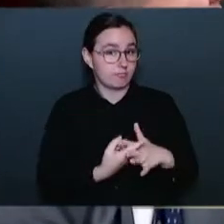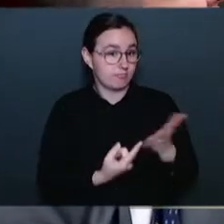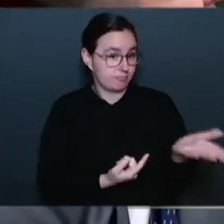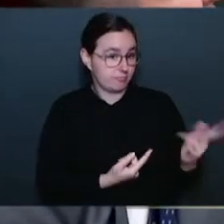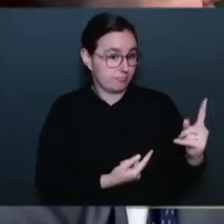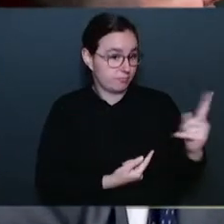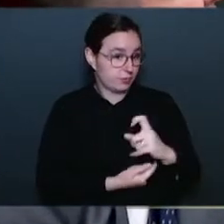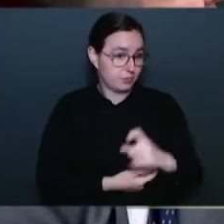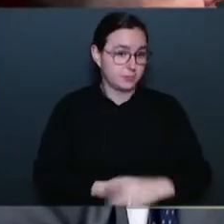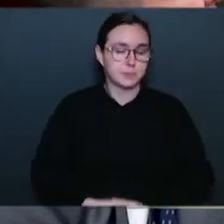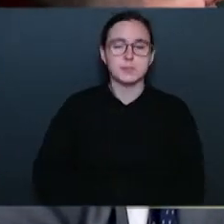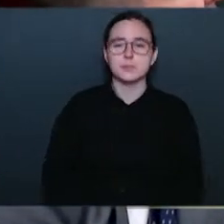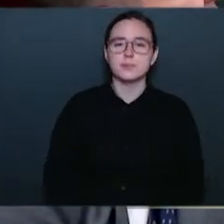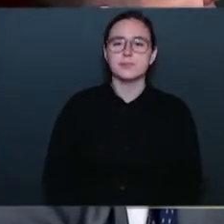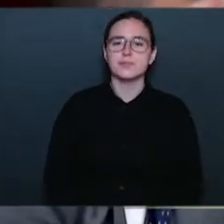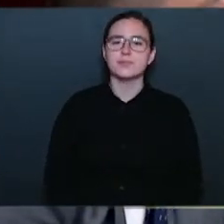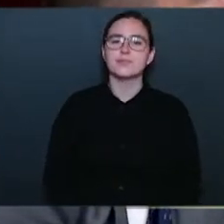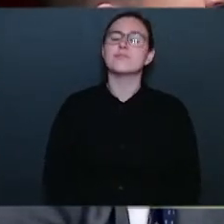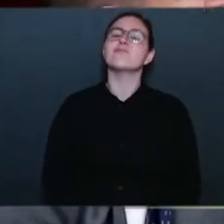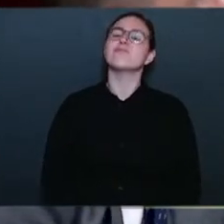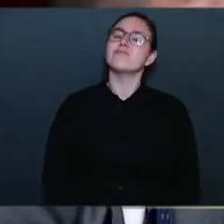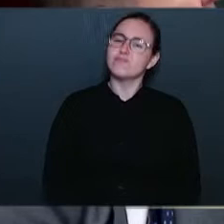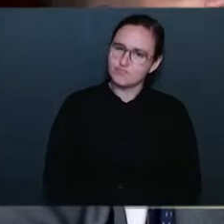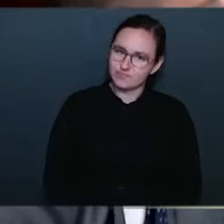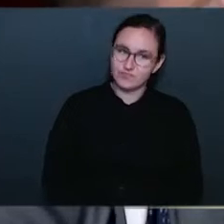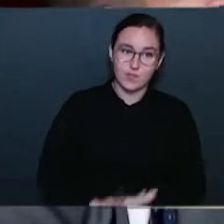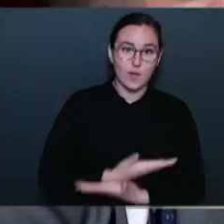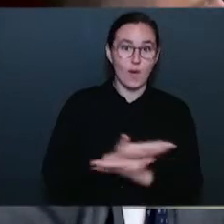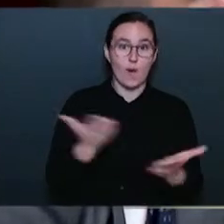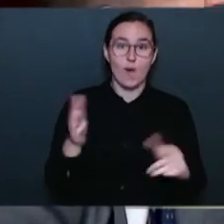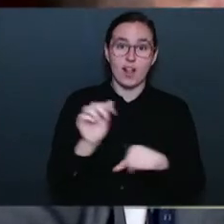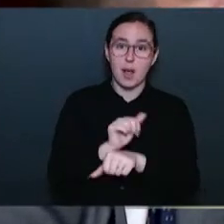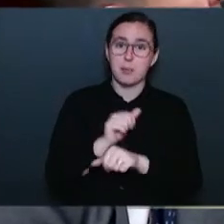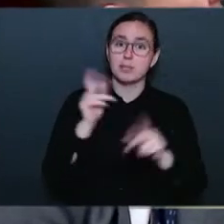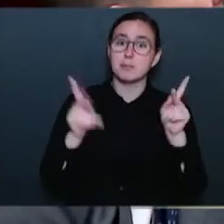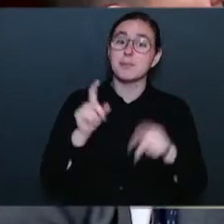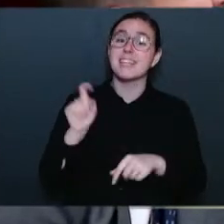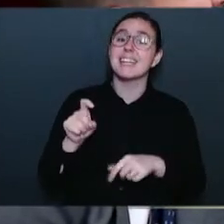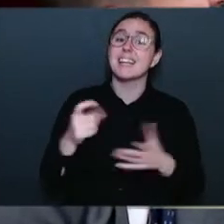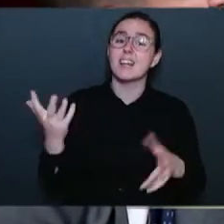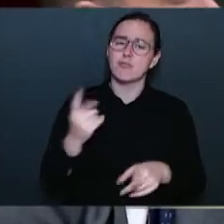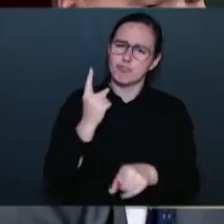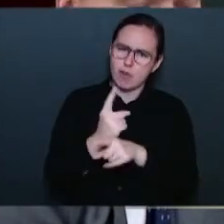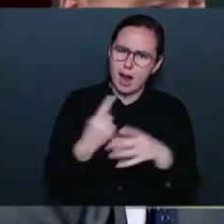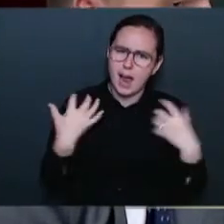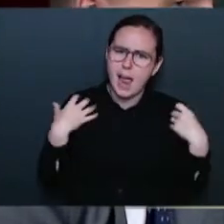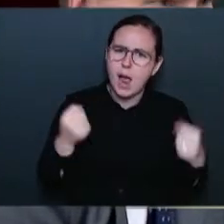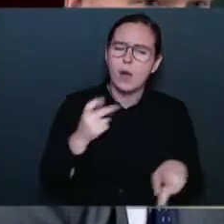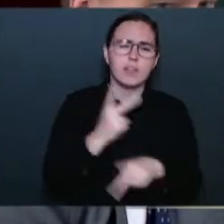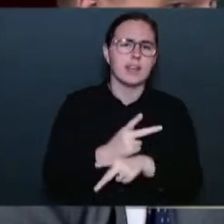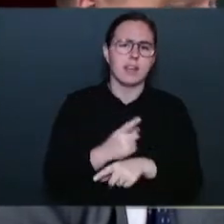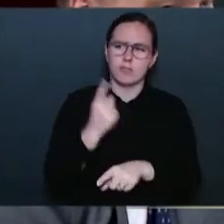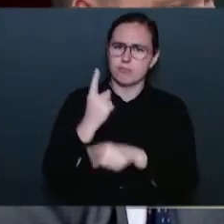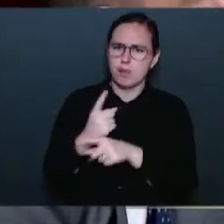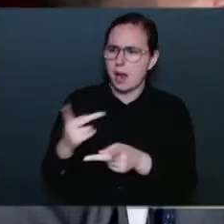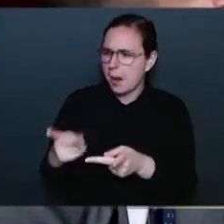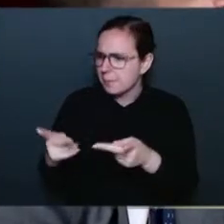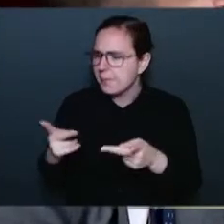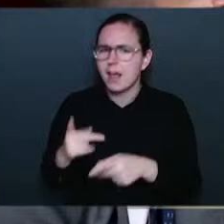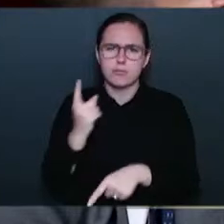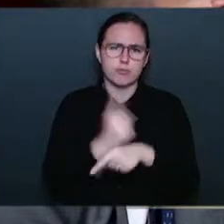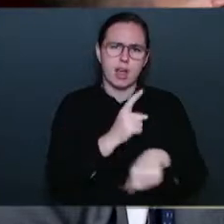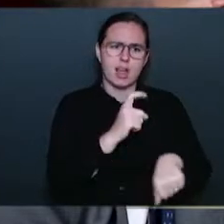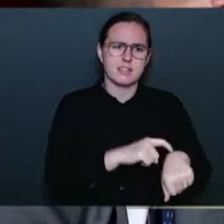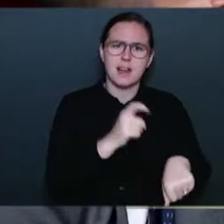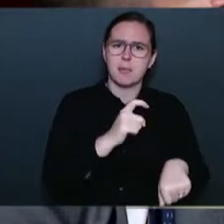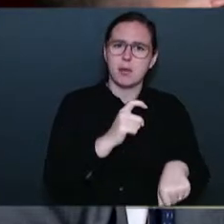speaker all albertans need the right Health Care in the right place at the right time but today albertans are waiting longer than ever they're waiting an overwhelmed